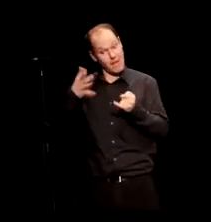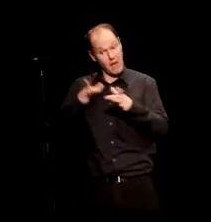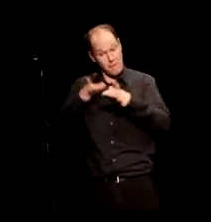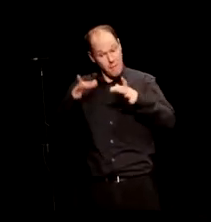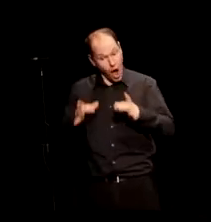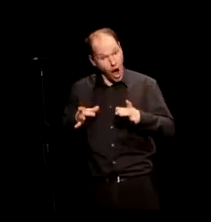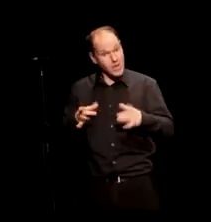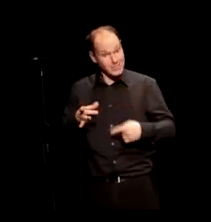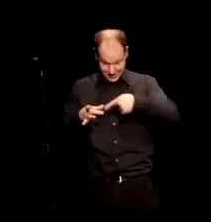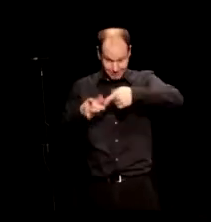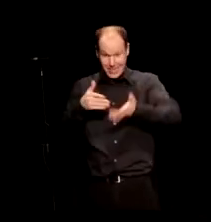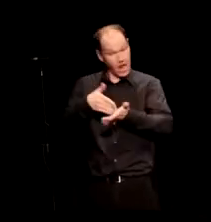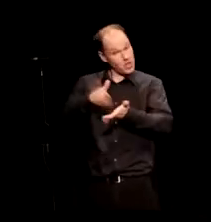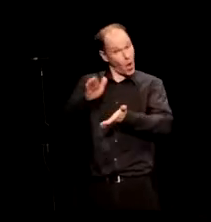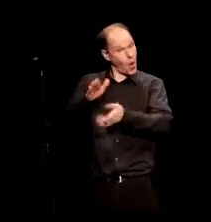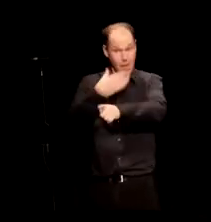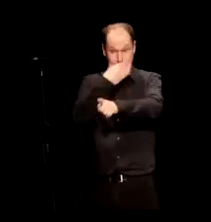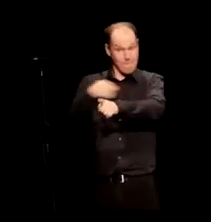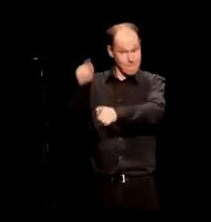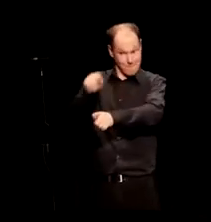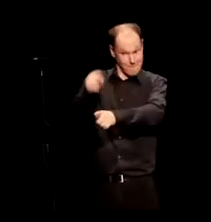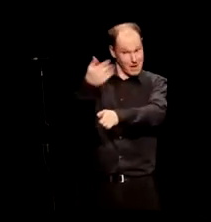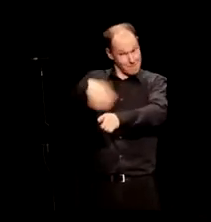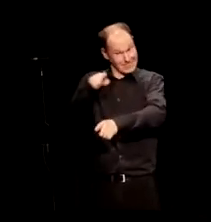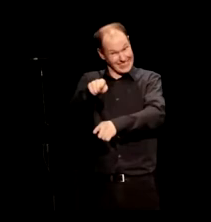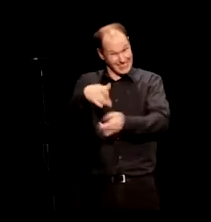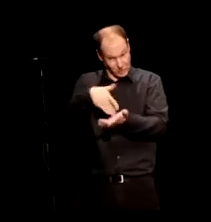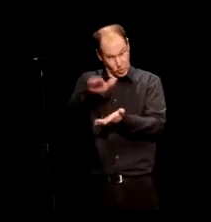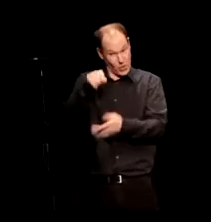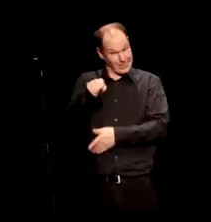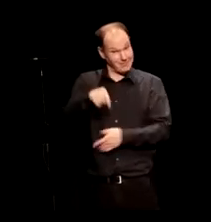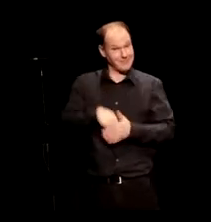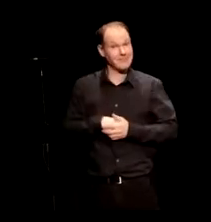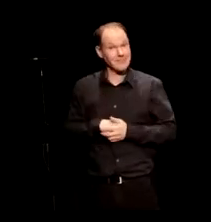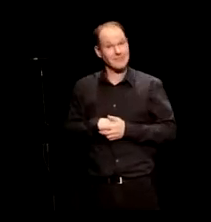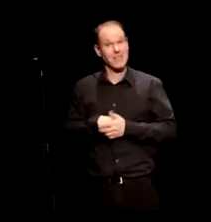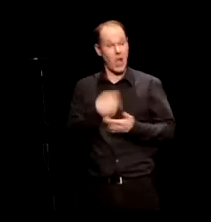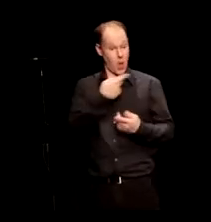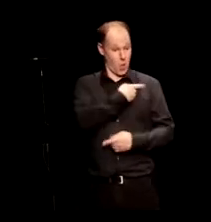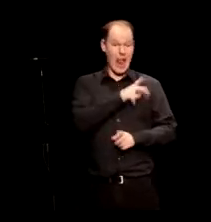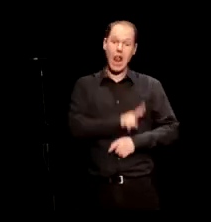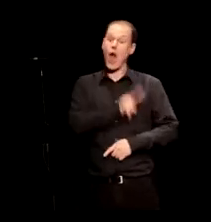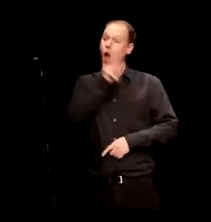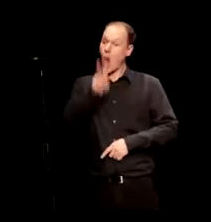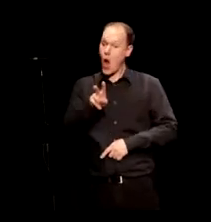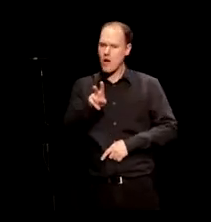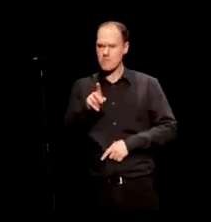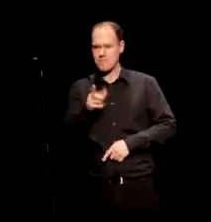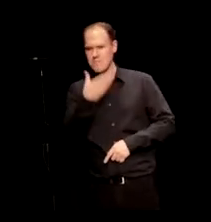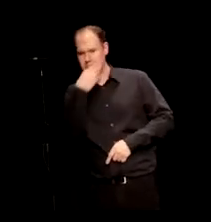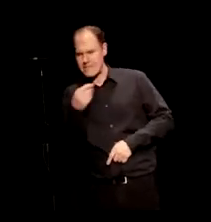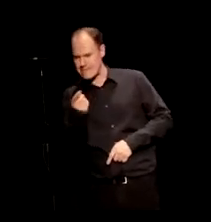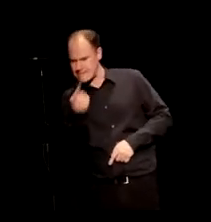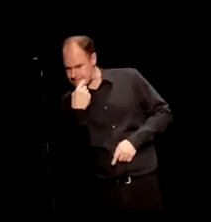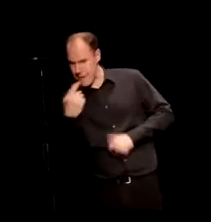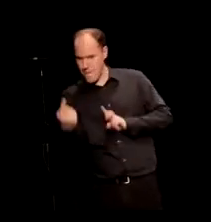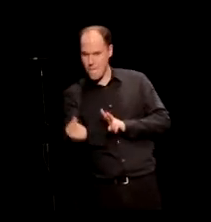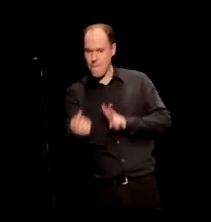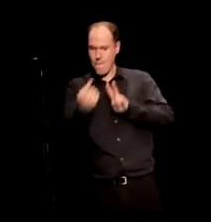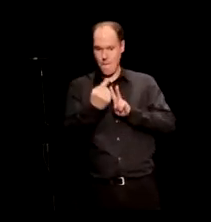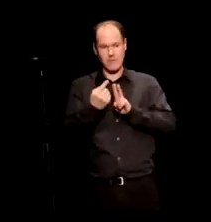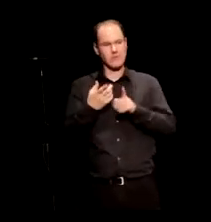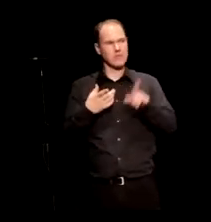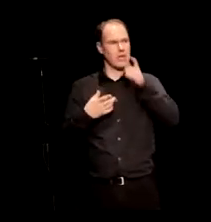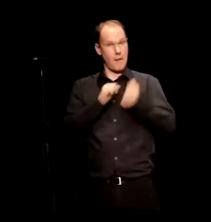one I sold to the fella that I just left down in Grabball Saloon. We'll go down there, bring him up here. You go in,